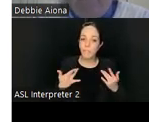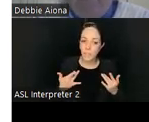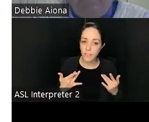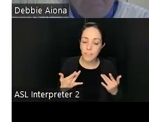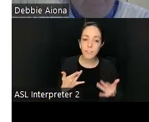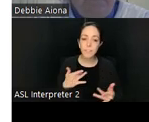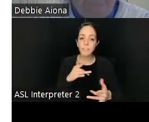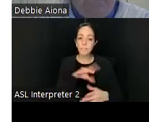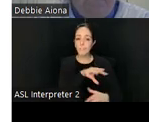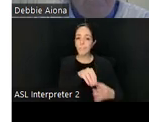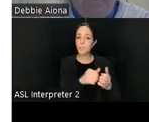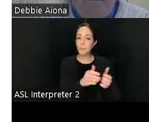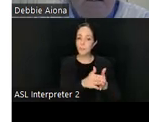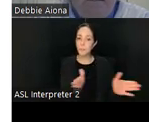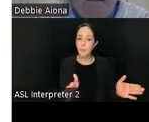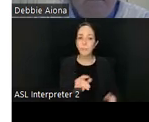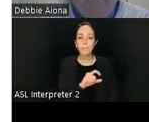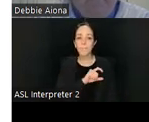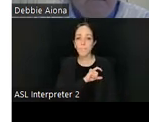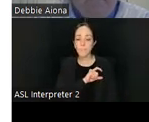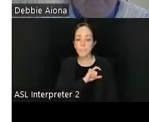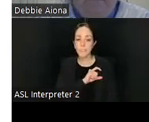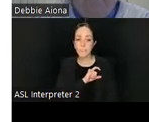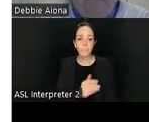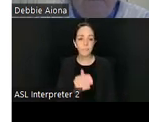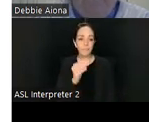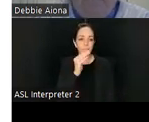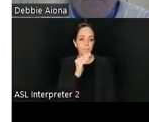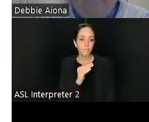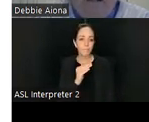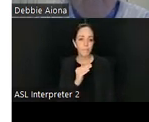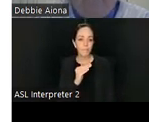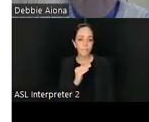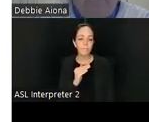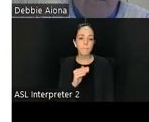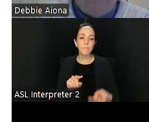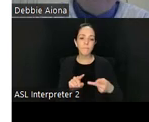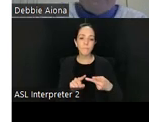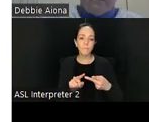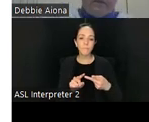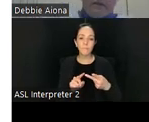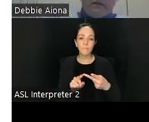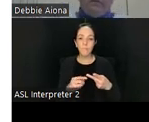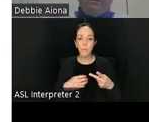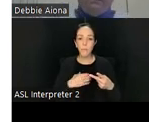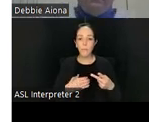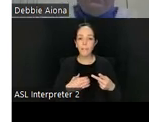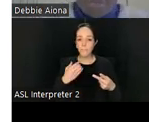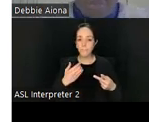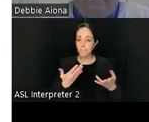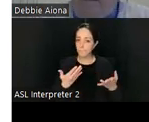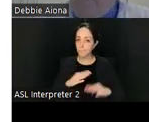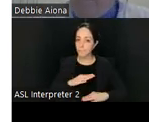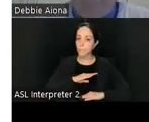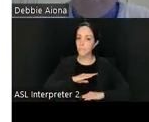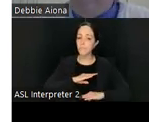the public and with the police bureau. And then the last thing, complainant satisfaction survey results should be included in